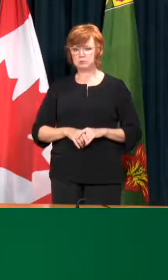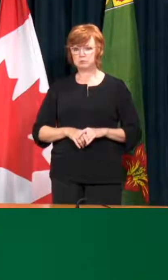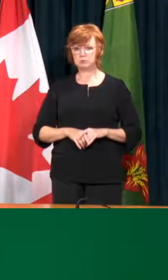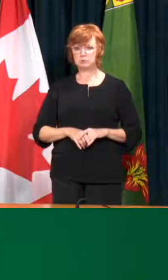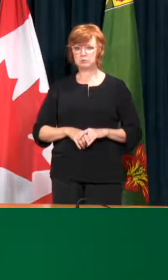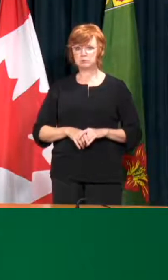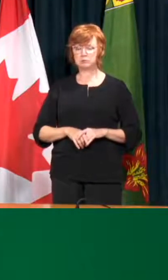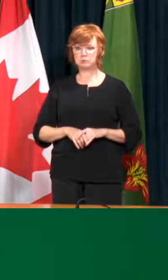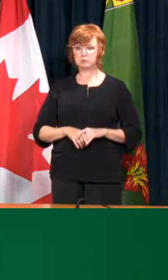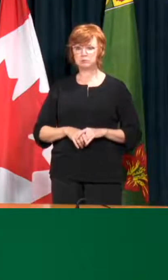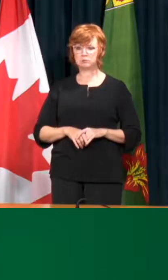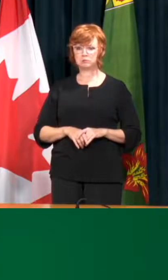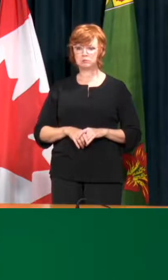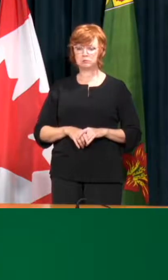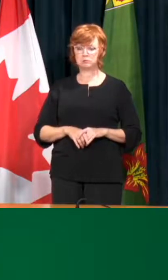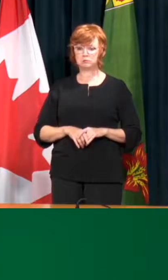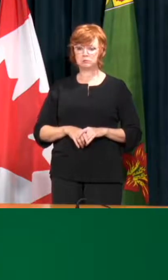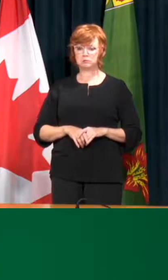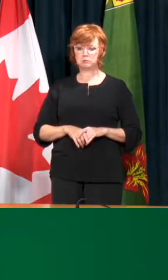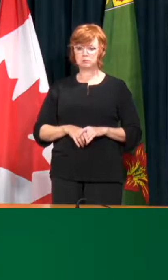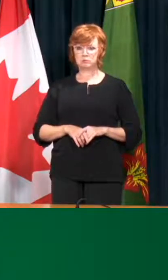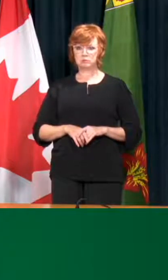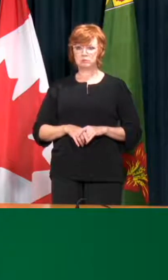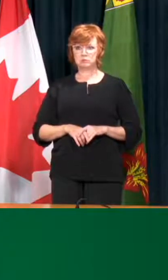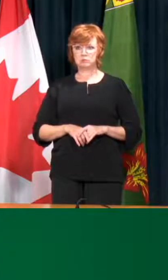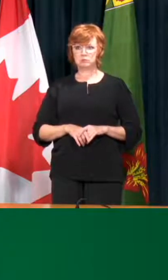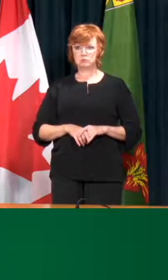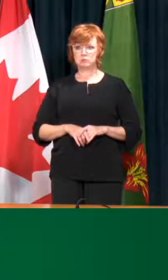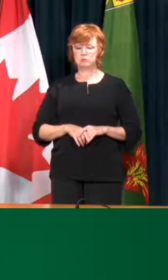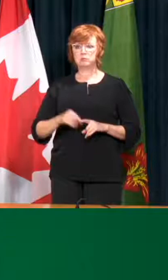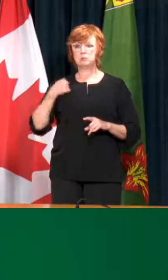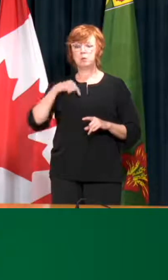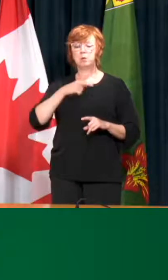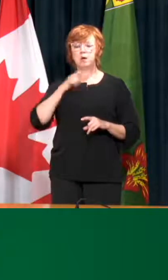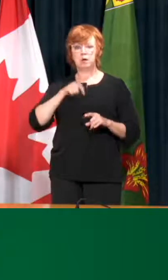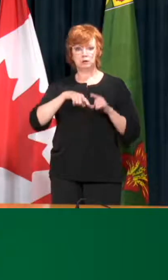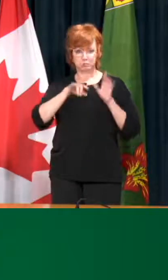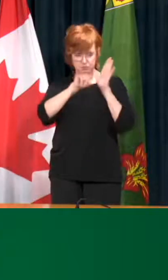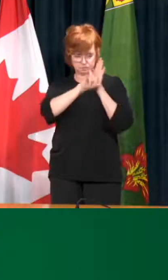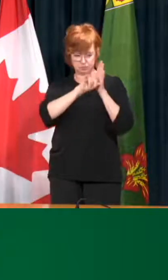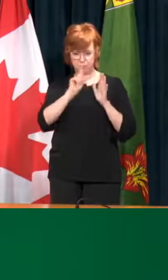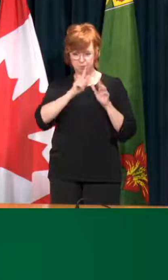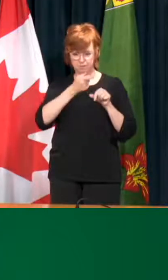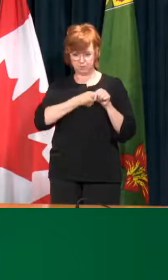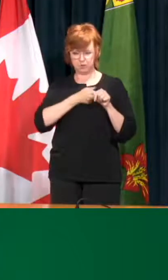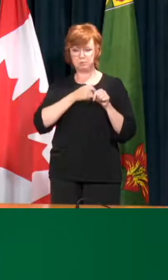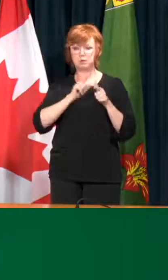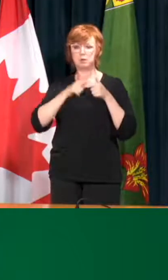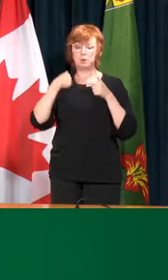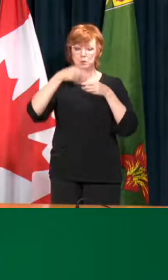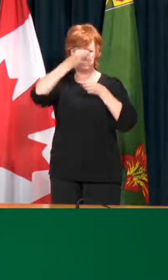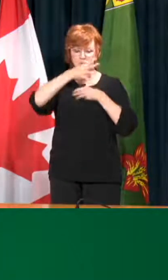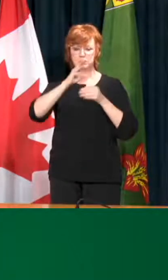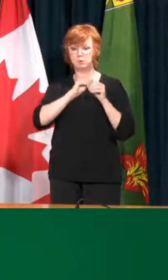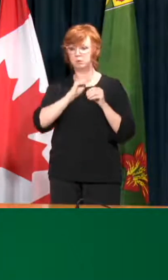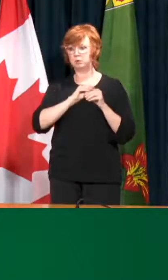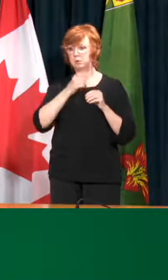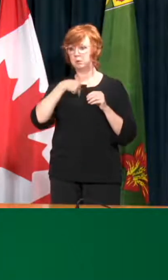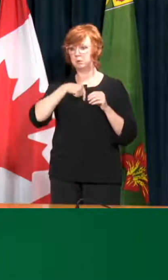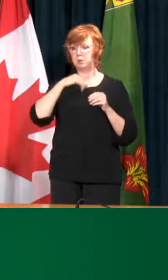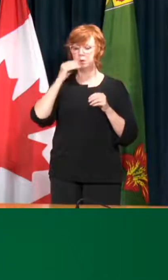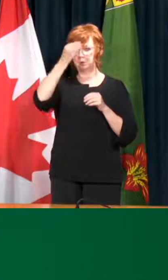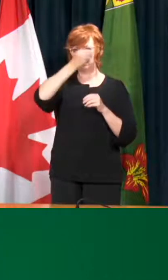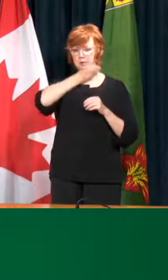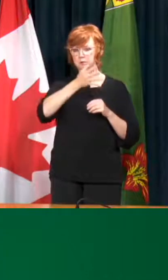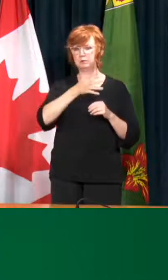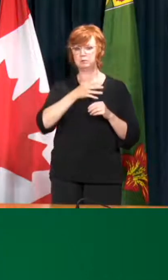large-scale community transmission or understand if that's happening, what are the settings, and be able to provide further guidance. So we'll obviously be updating on